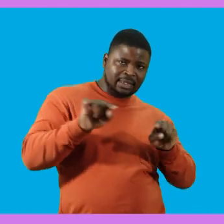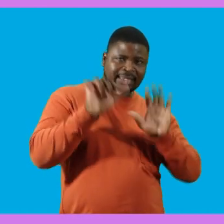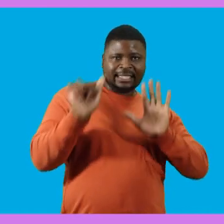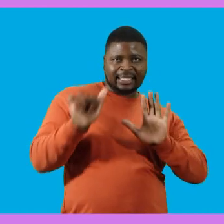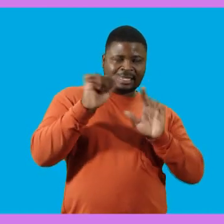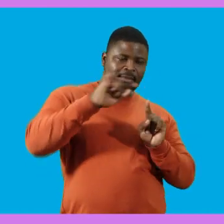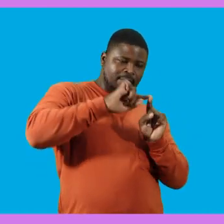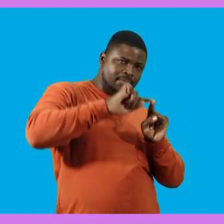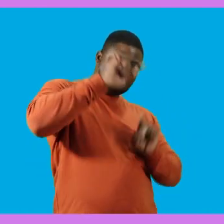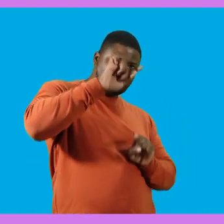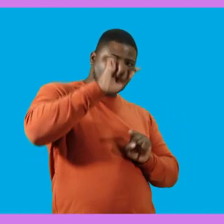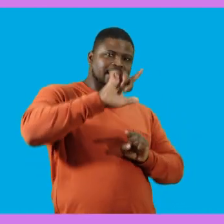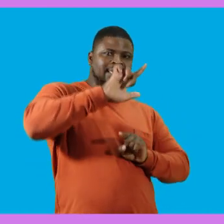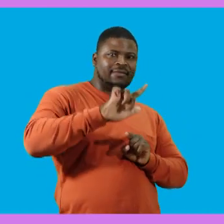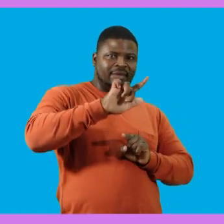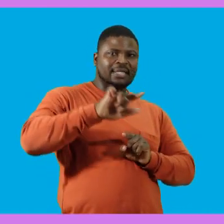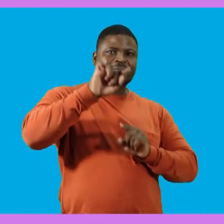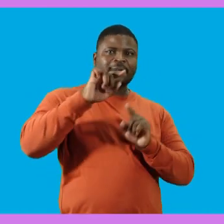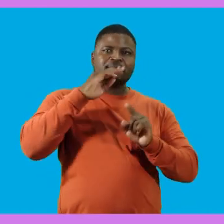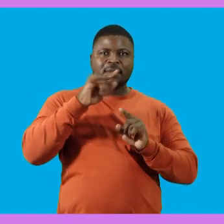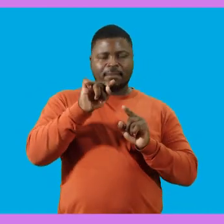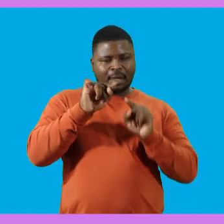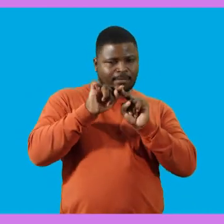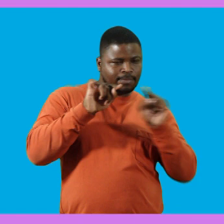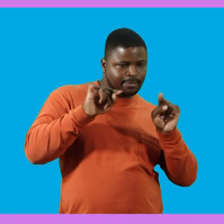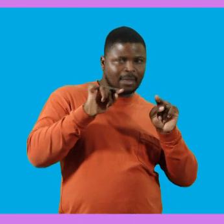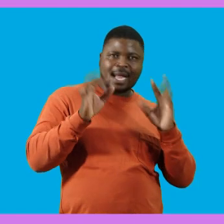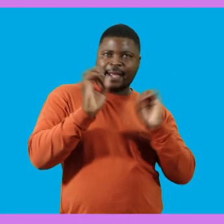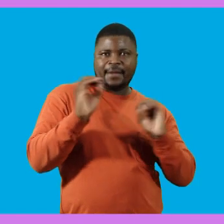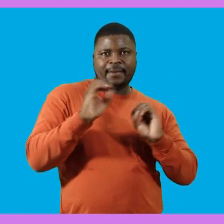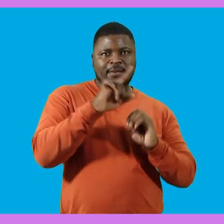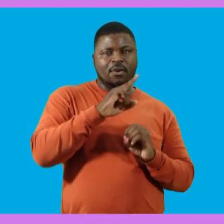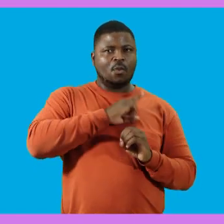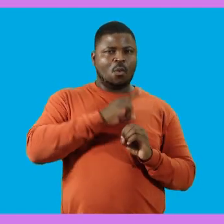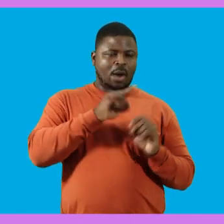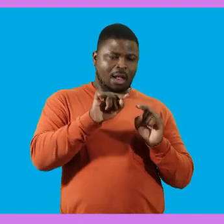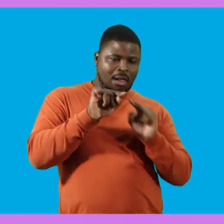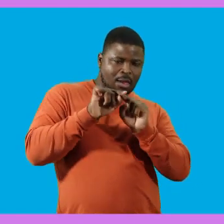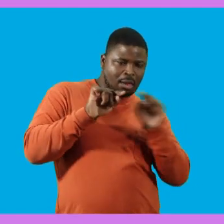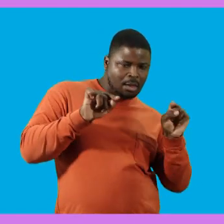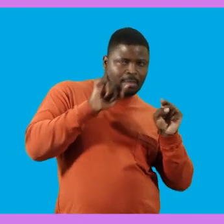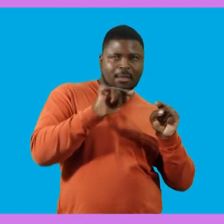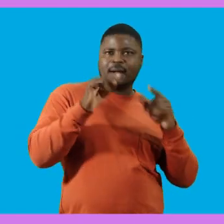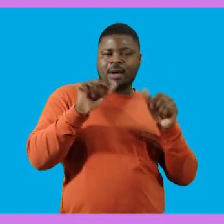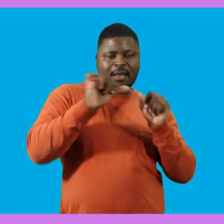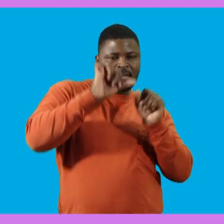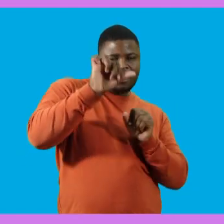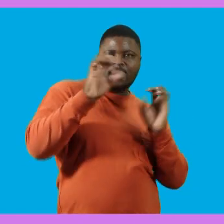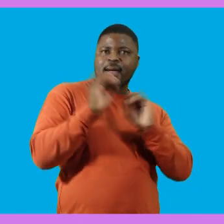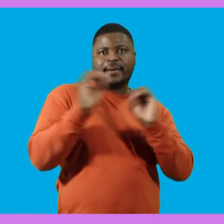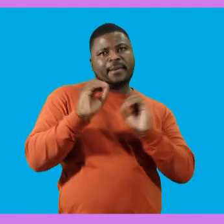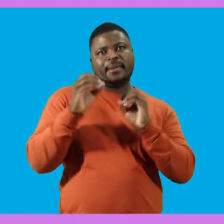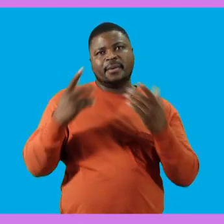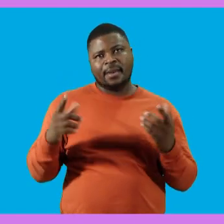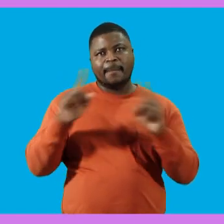plus 7, and then here we will encounter a problem because that length is not given. And